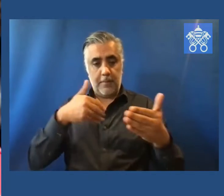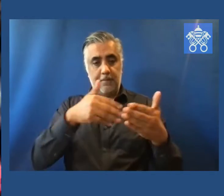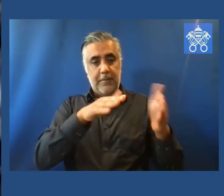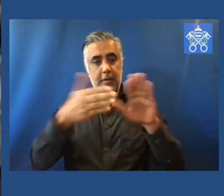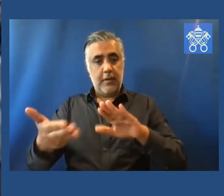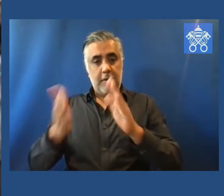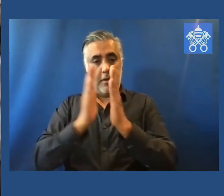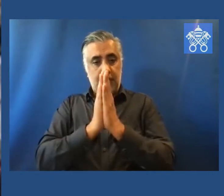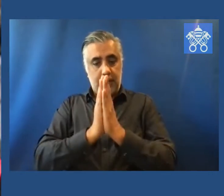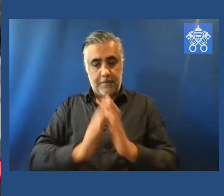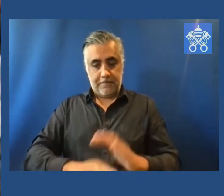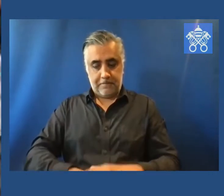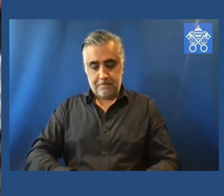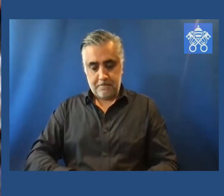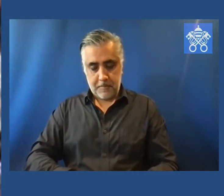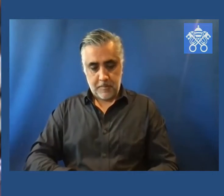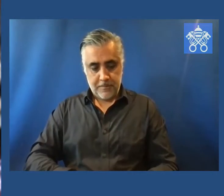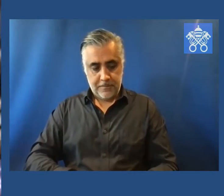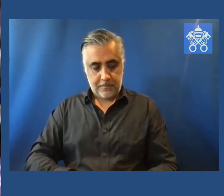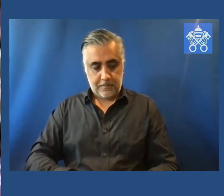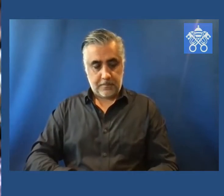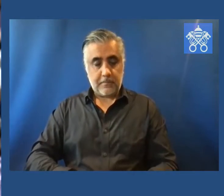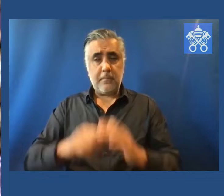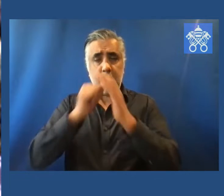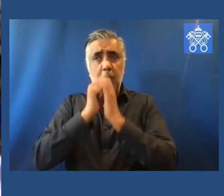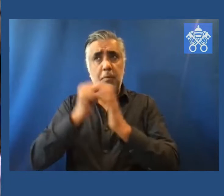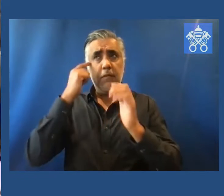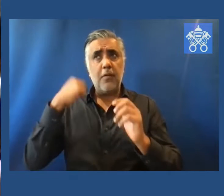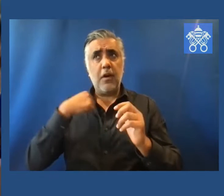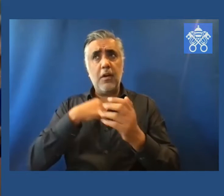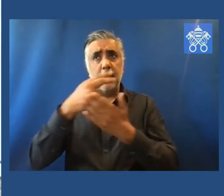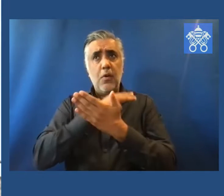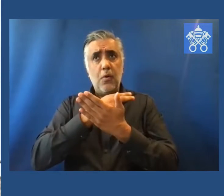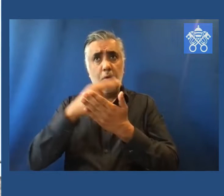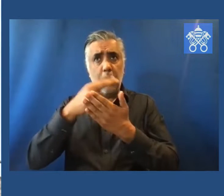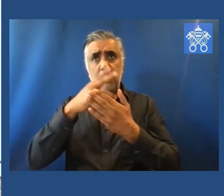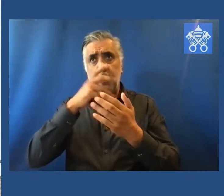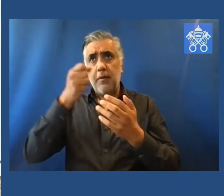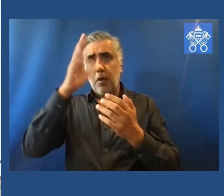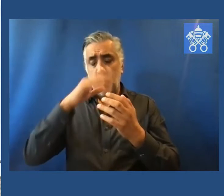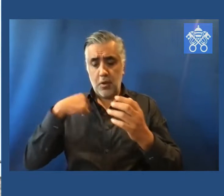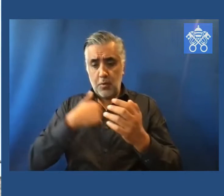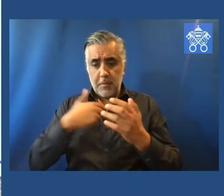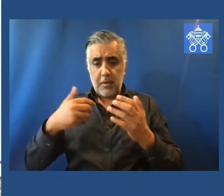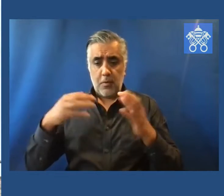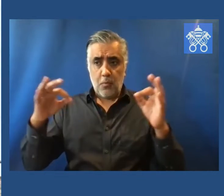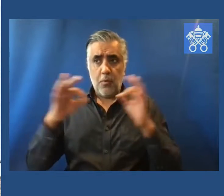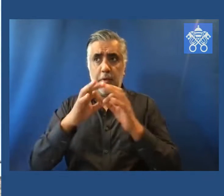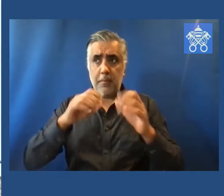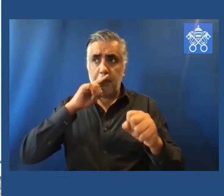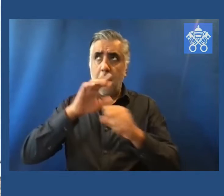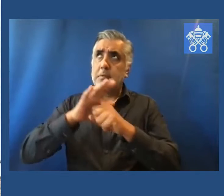nobis peccatoribus, nunc et in hora mortis nostre. Amen. Ora pro nobis, Santa Dei Genitrix. Ut